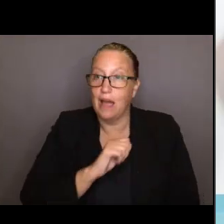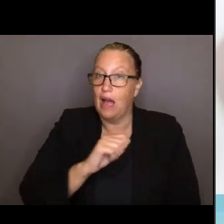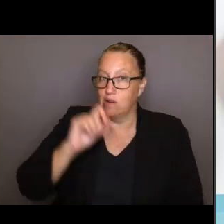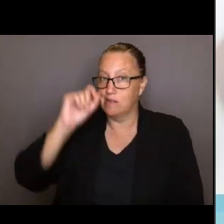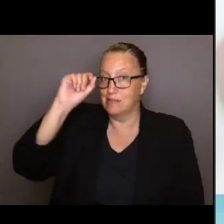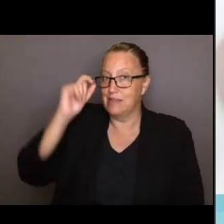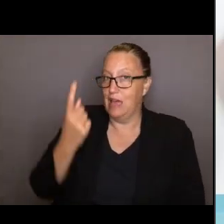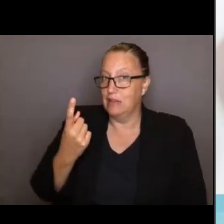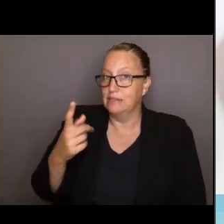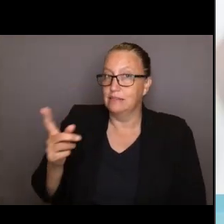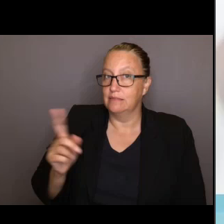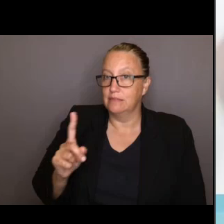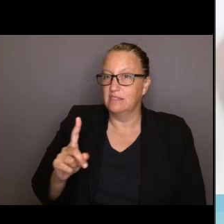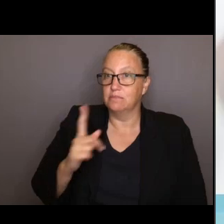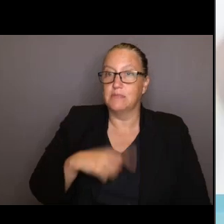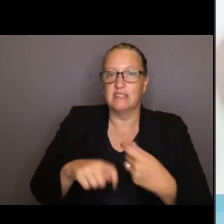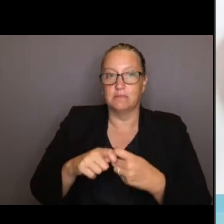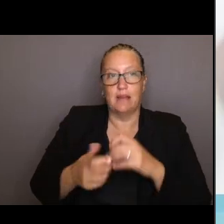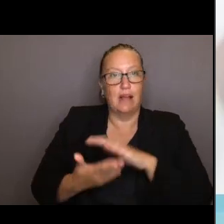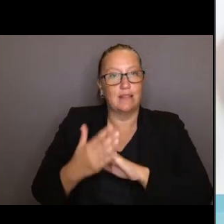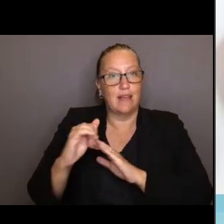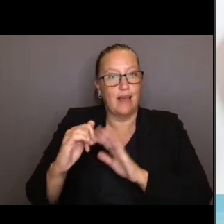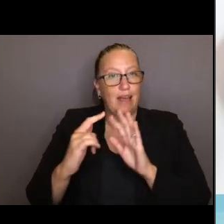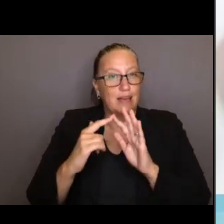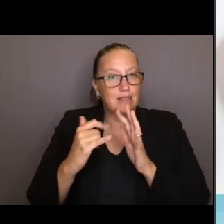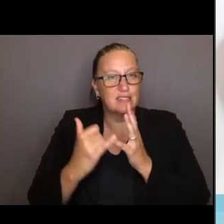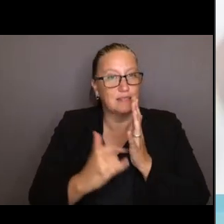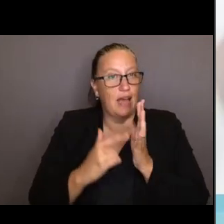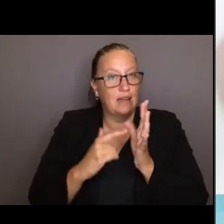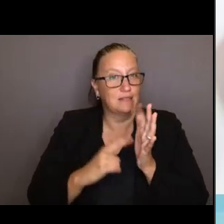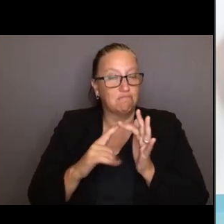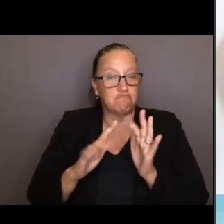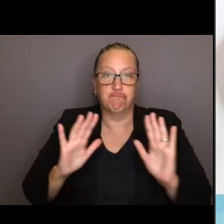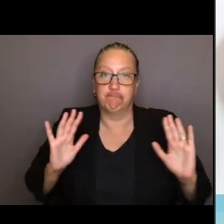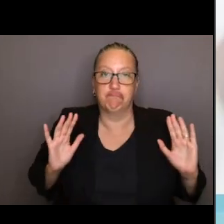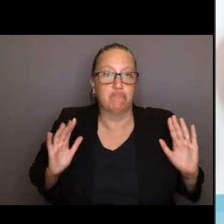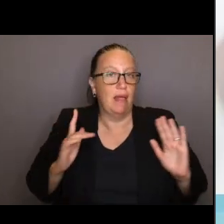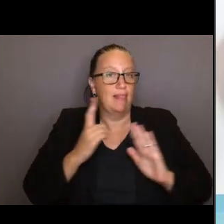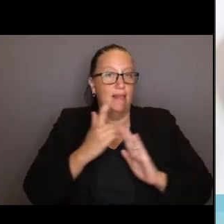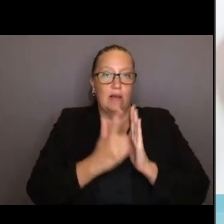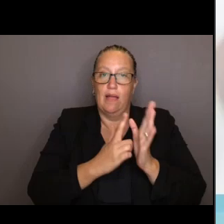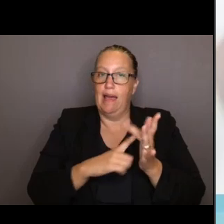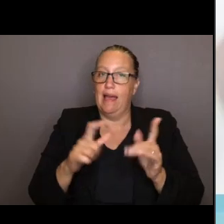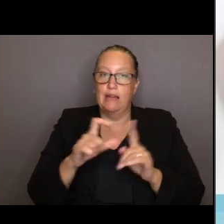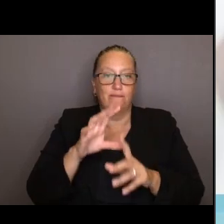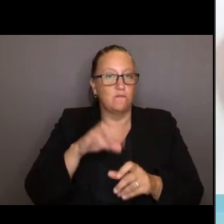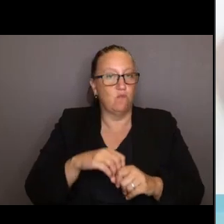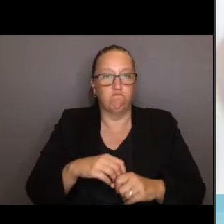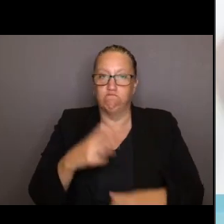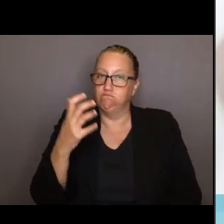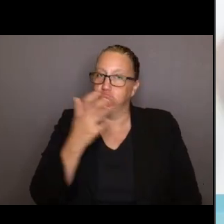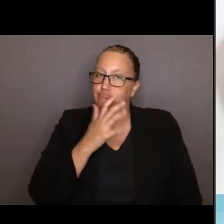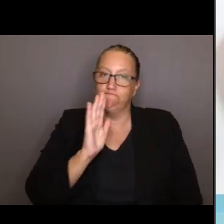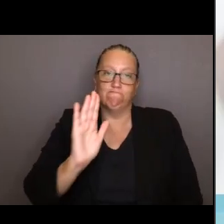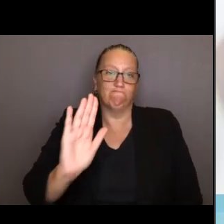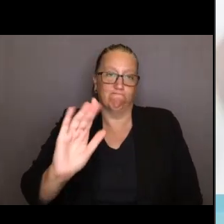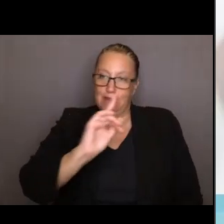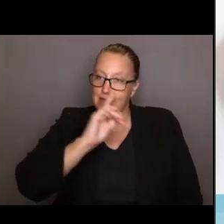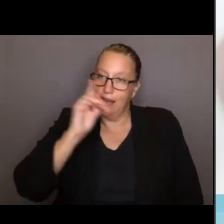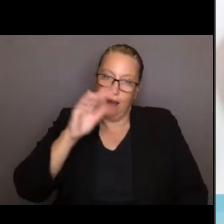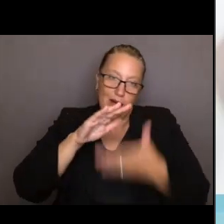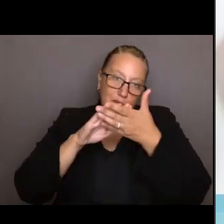of the estate, and that's something that legal aid doesn't deal with. So if that pops up, sorry, that's the one thing we can't help you with.